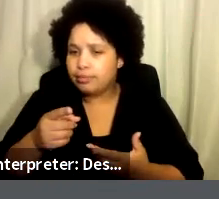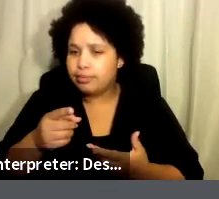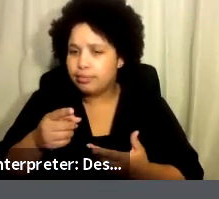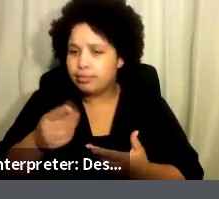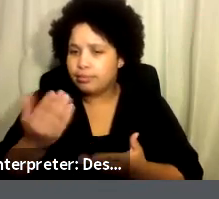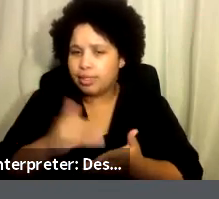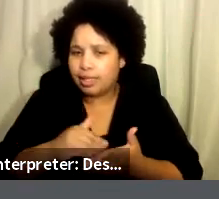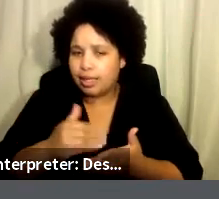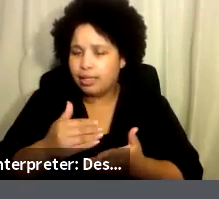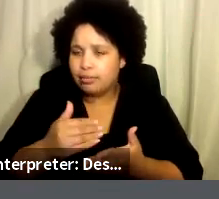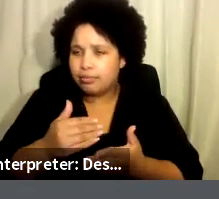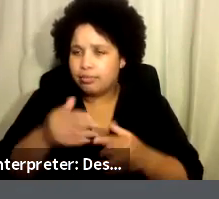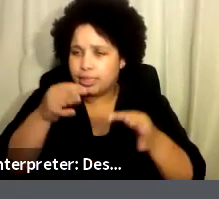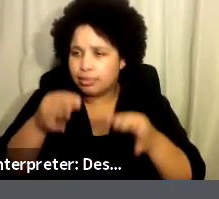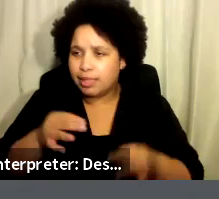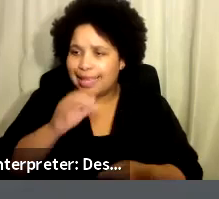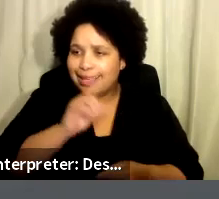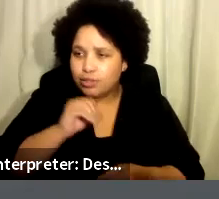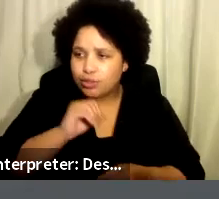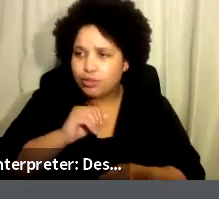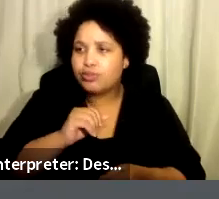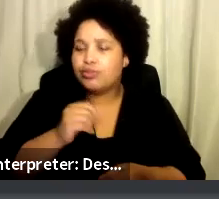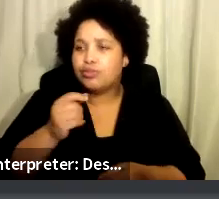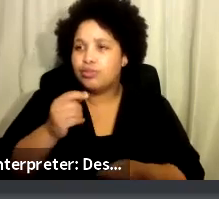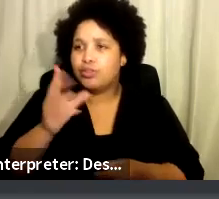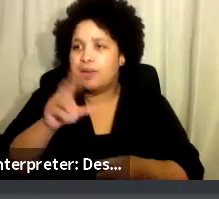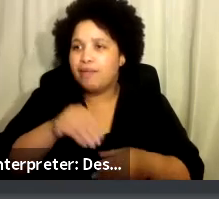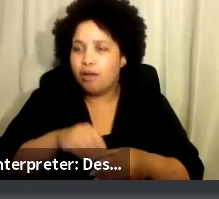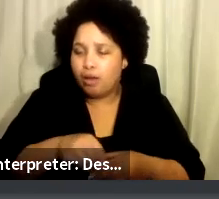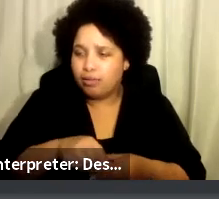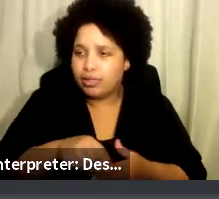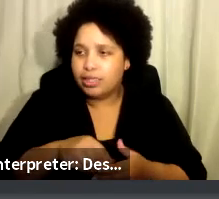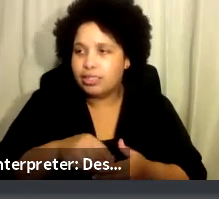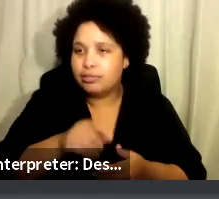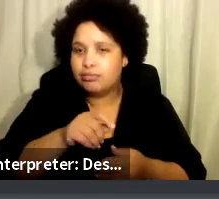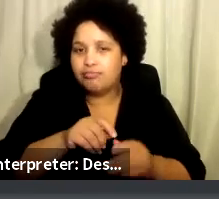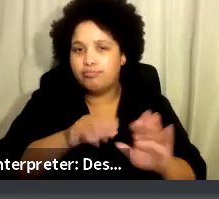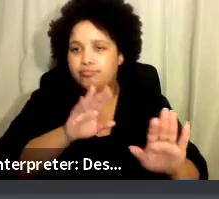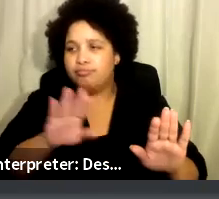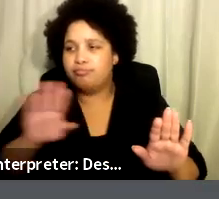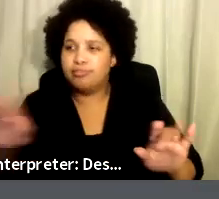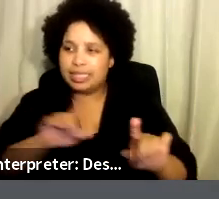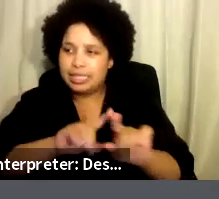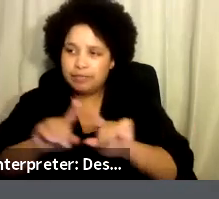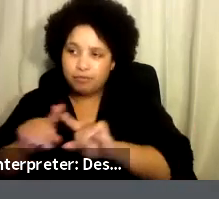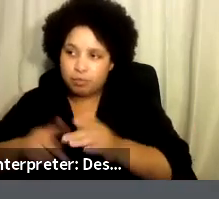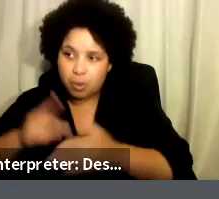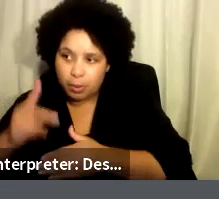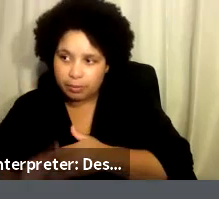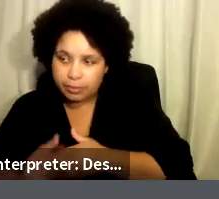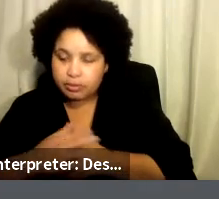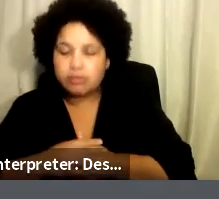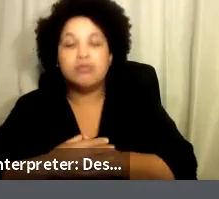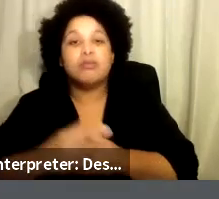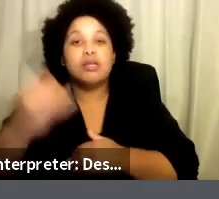just go over a little bit more about what ages they would need to be in order to qualify for which programs? So if you